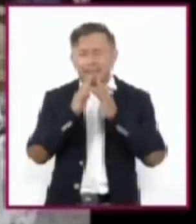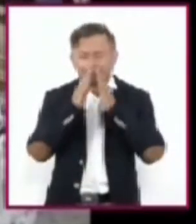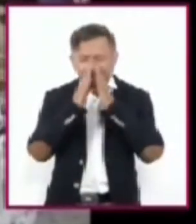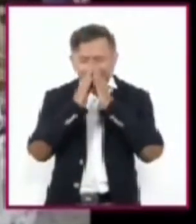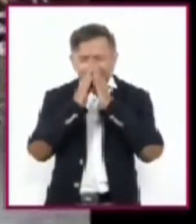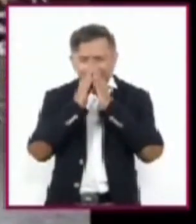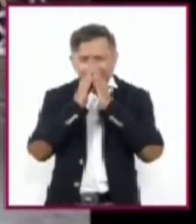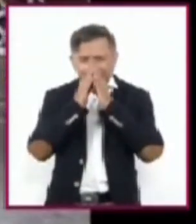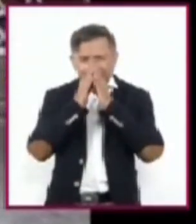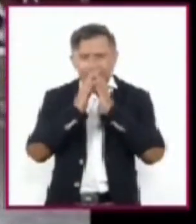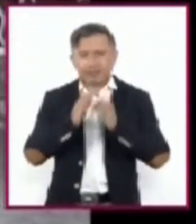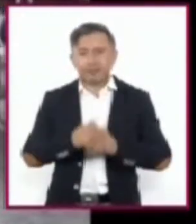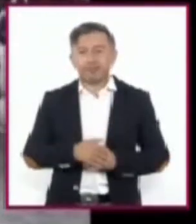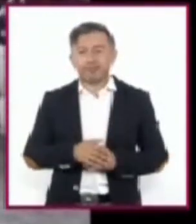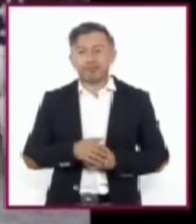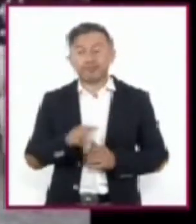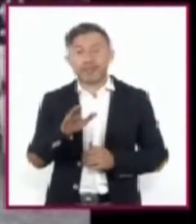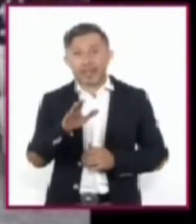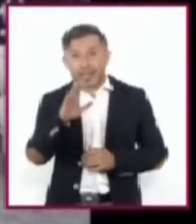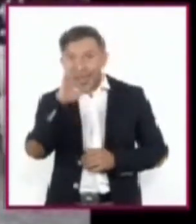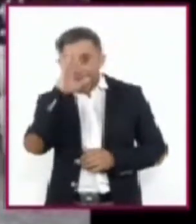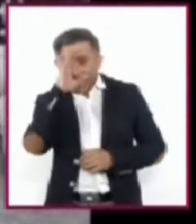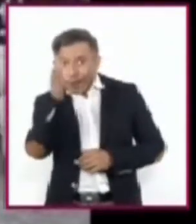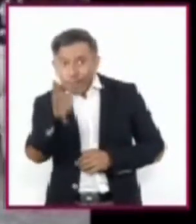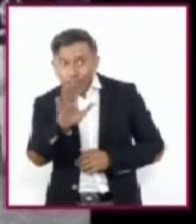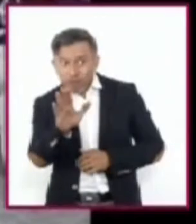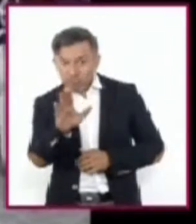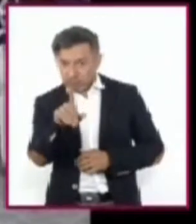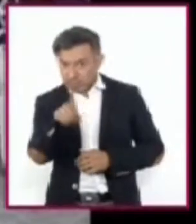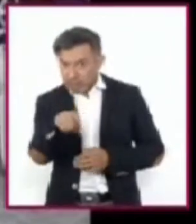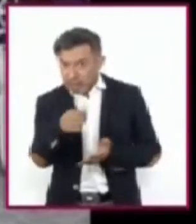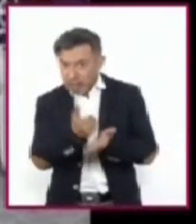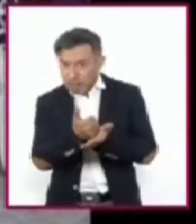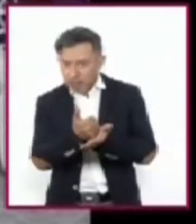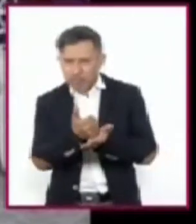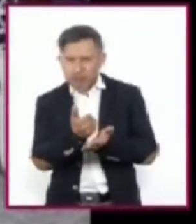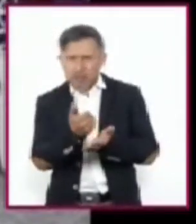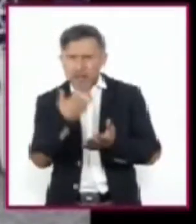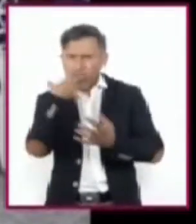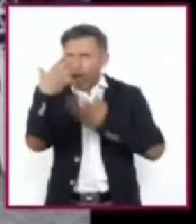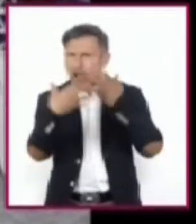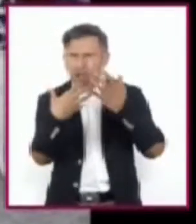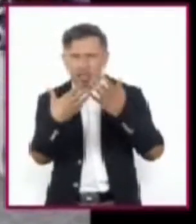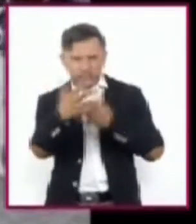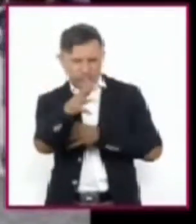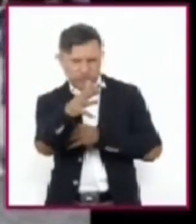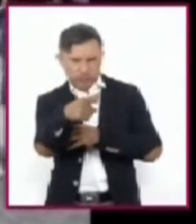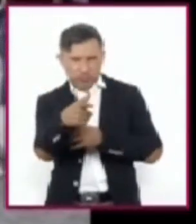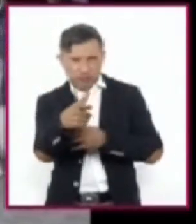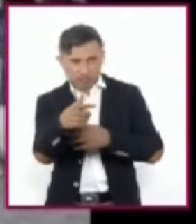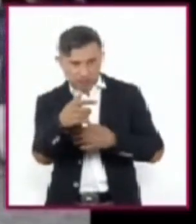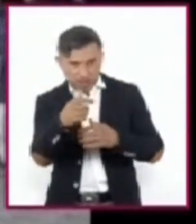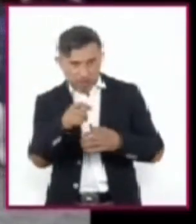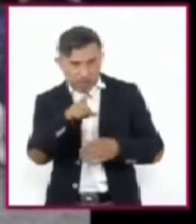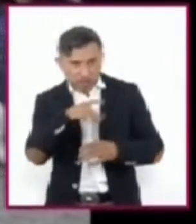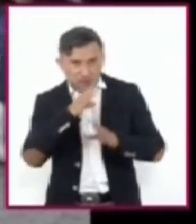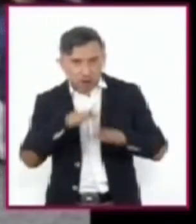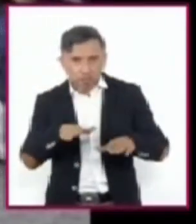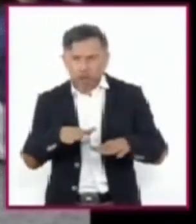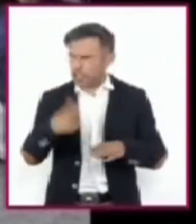Don't cry. Hello? Can we help you? Yes, can you keep quiet? Oh, oh shut up!